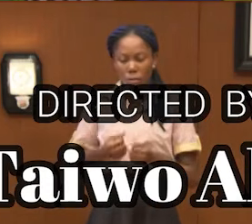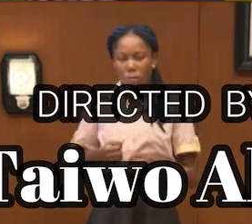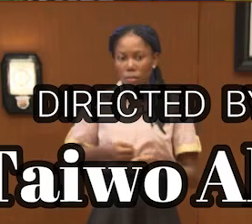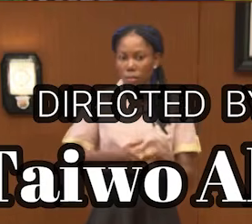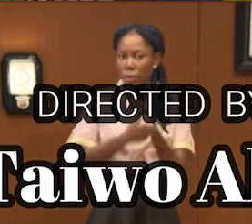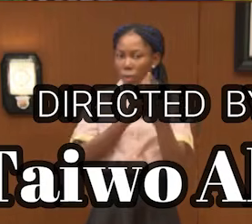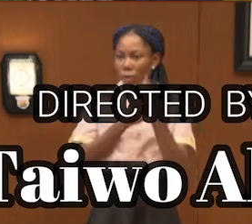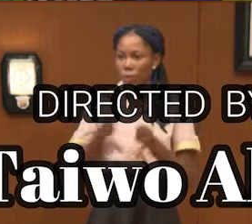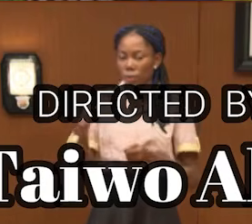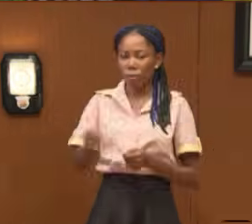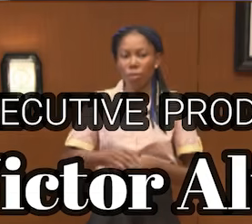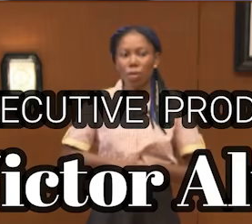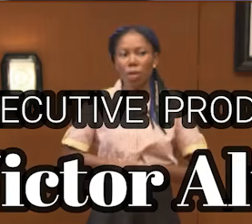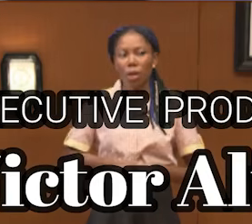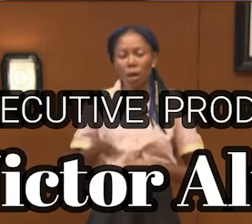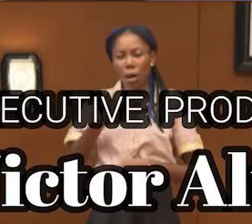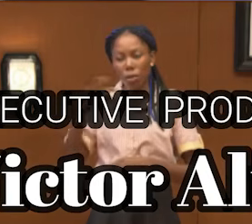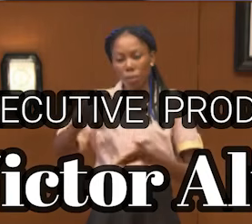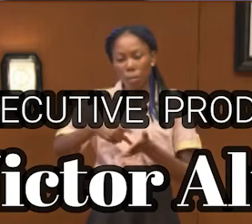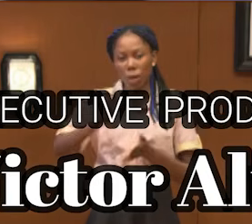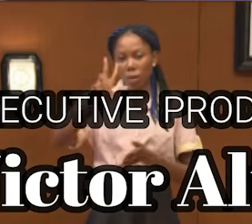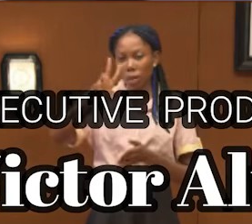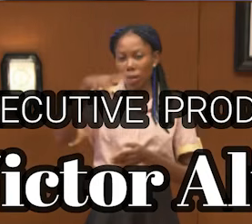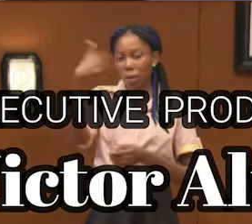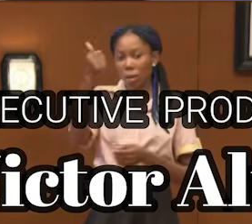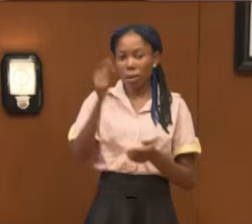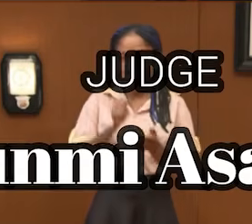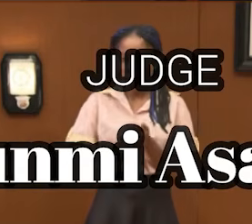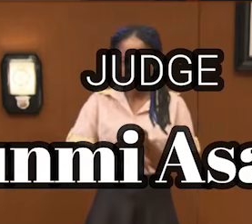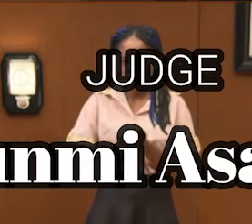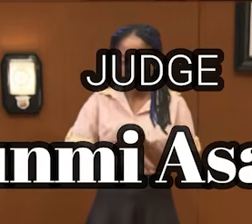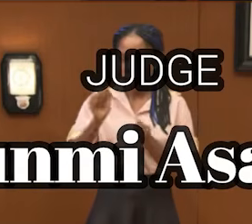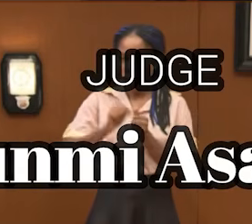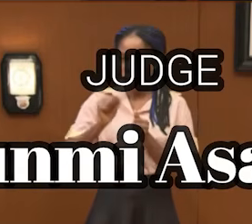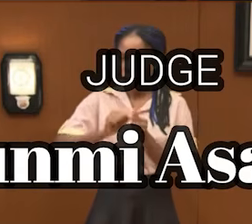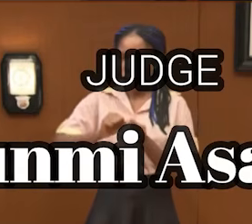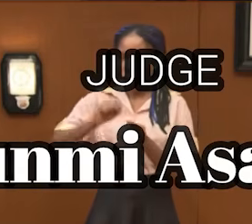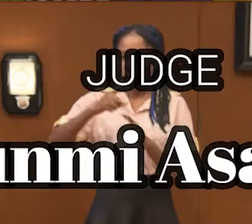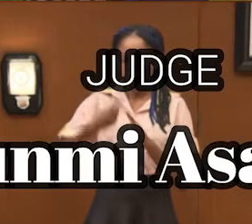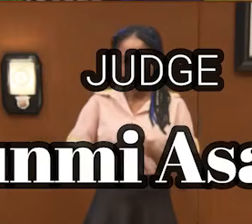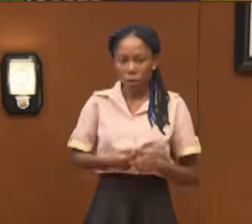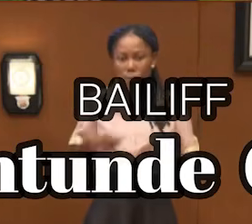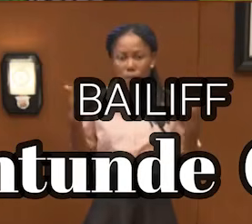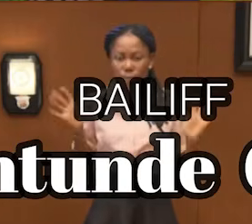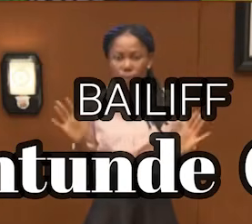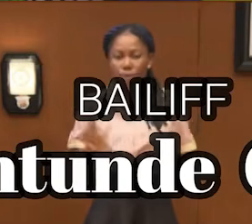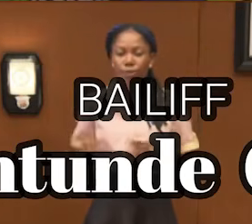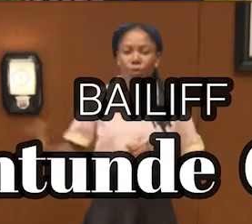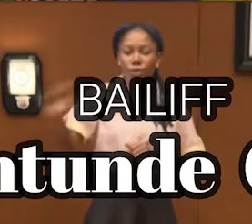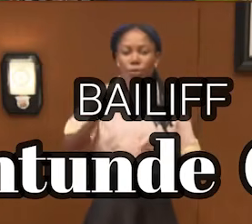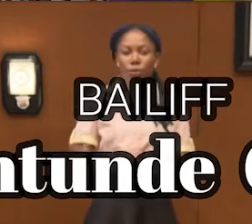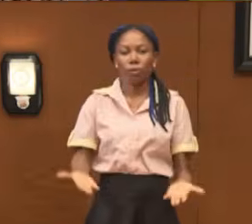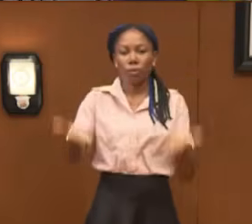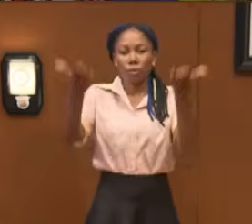her 10,000 naira on a weekly basis for the next 3 months, pending when you are back in court. That's my ruling. All